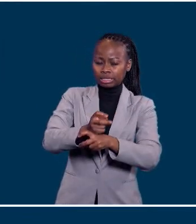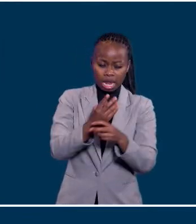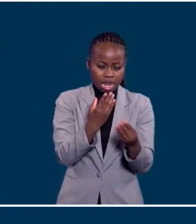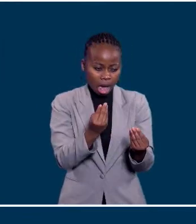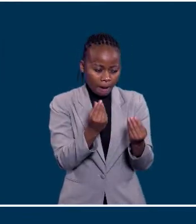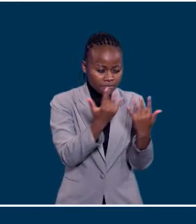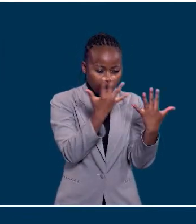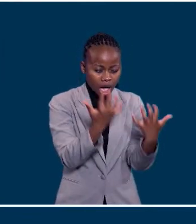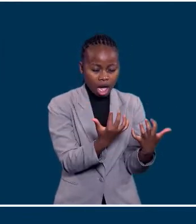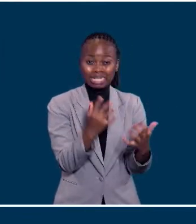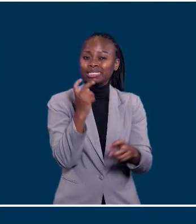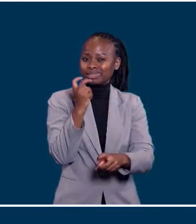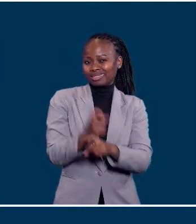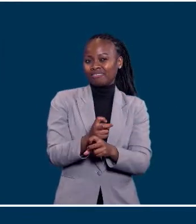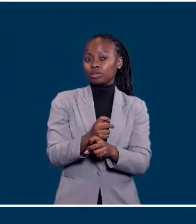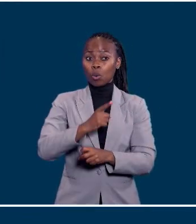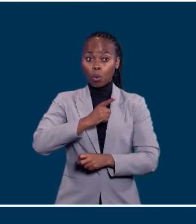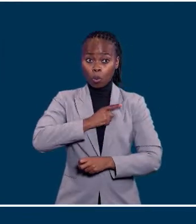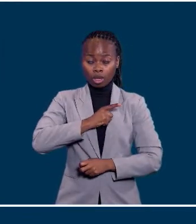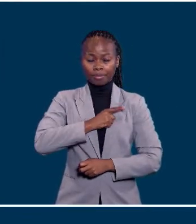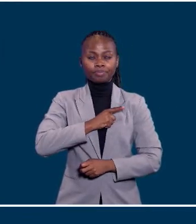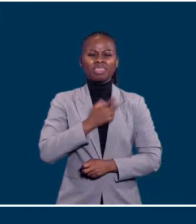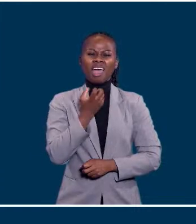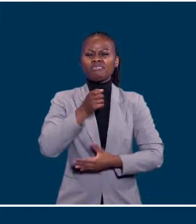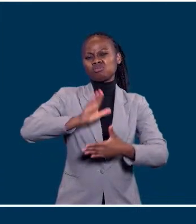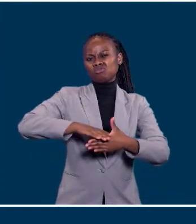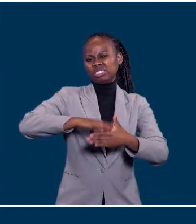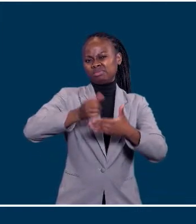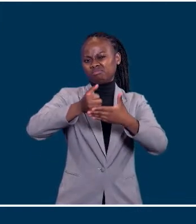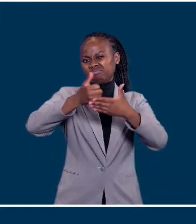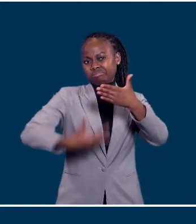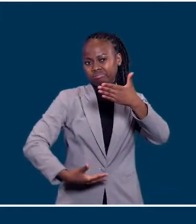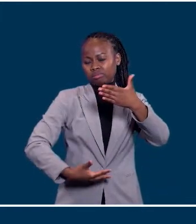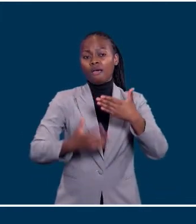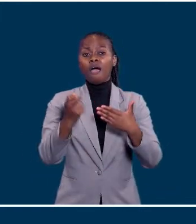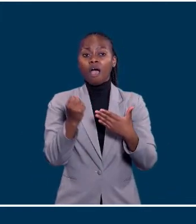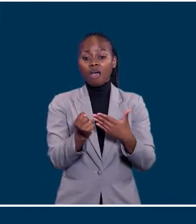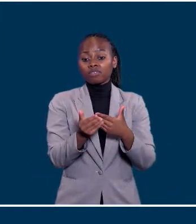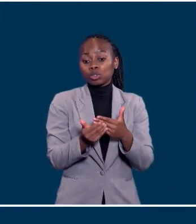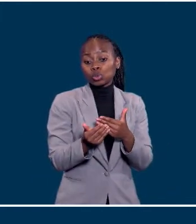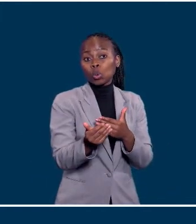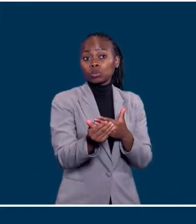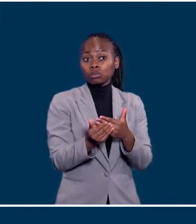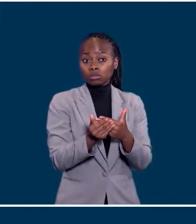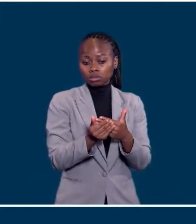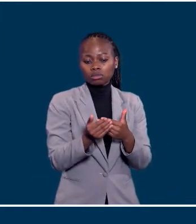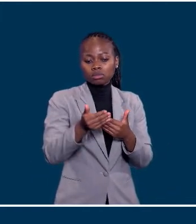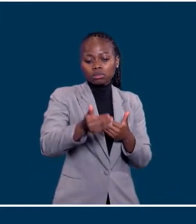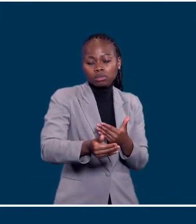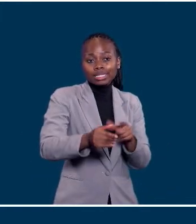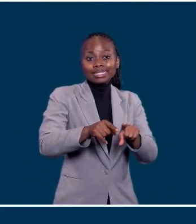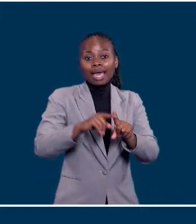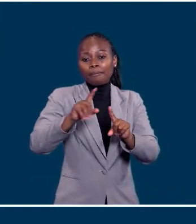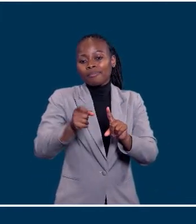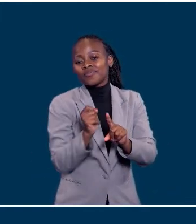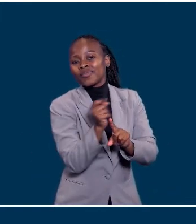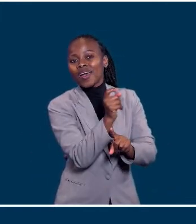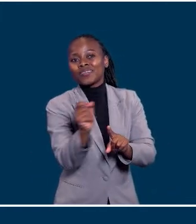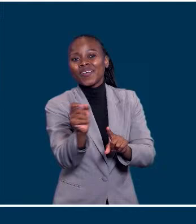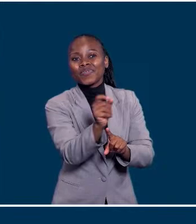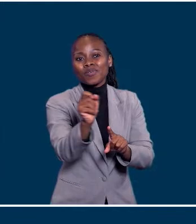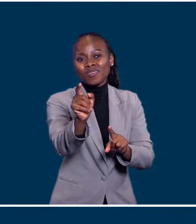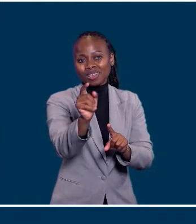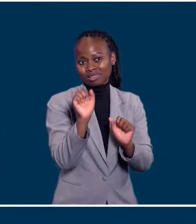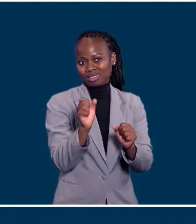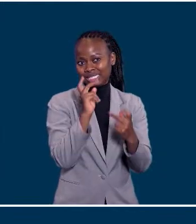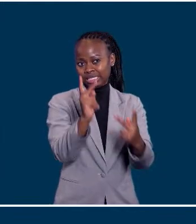It's hard for a whole range of reasons, both short-term and long-term. This chart shows you the